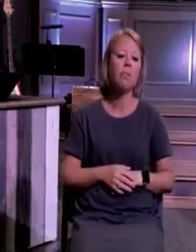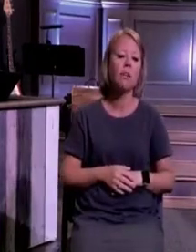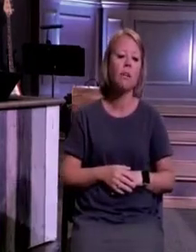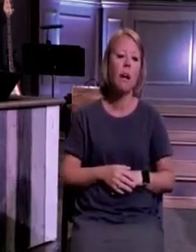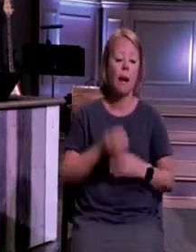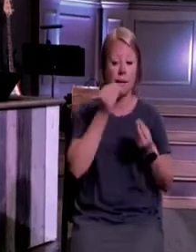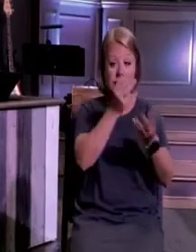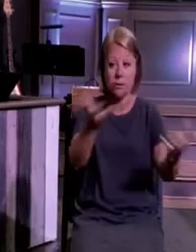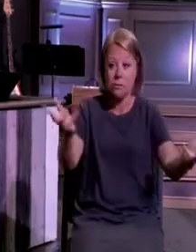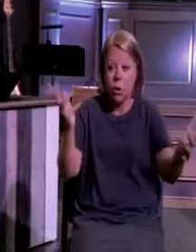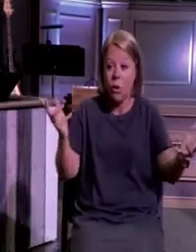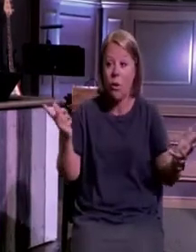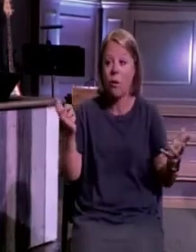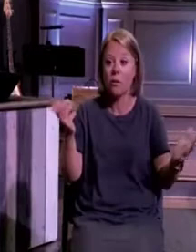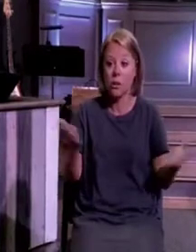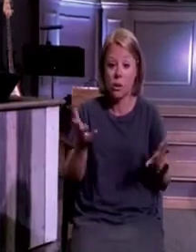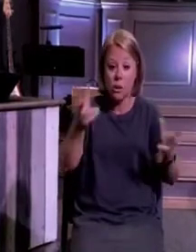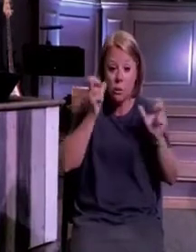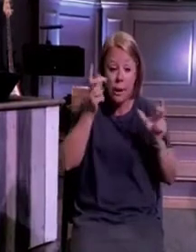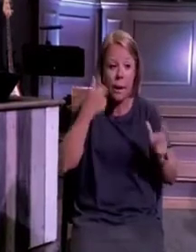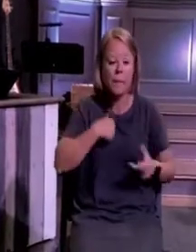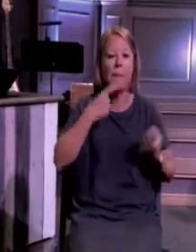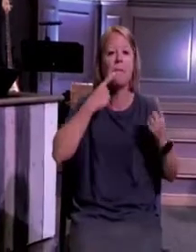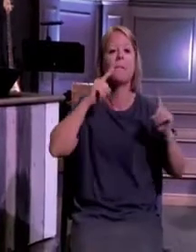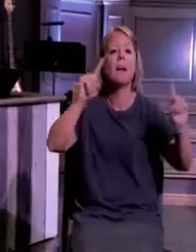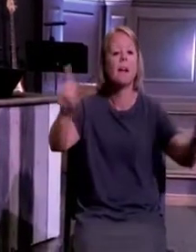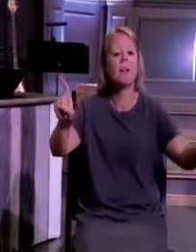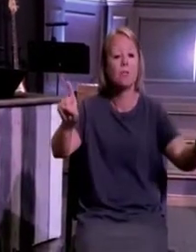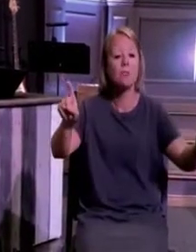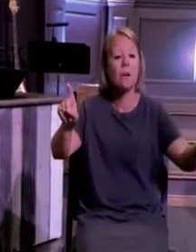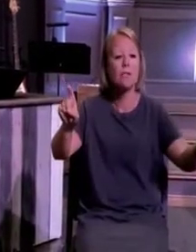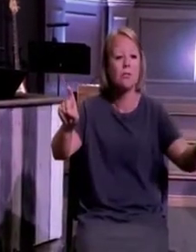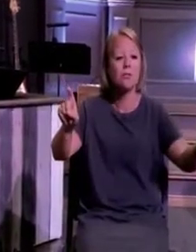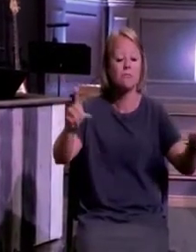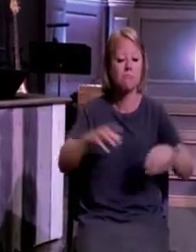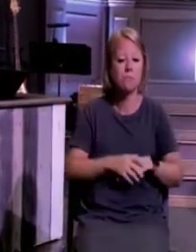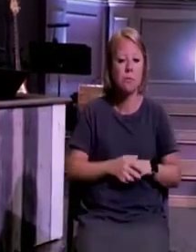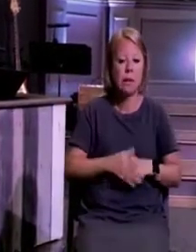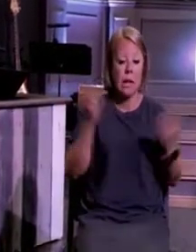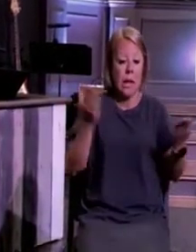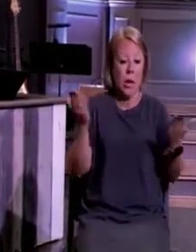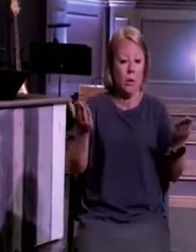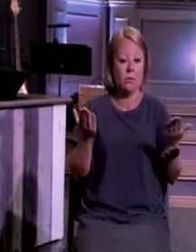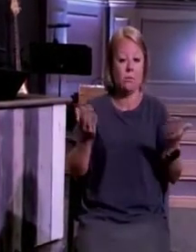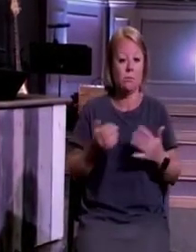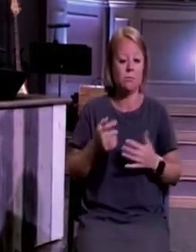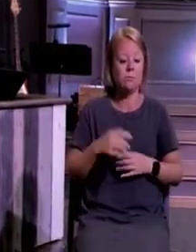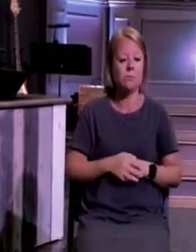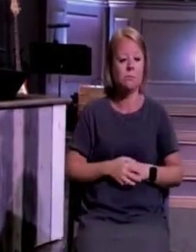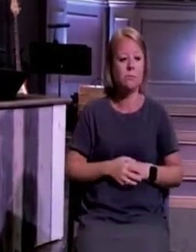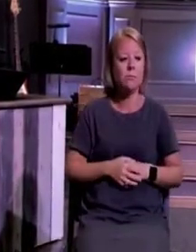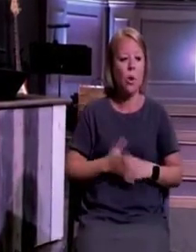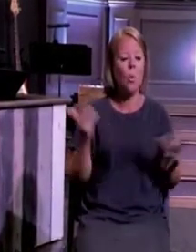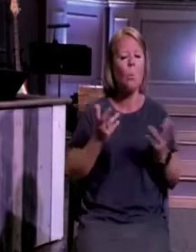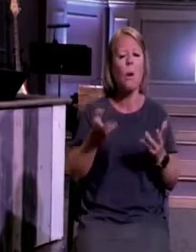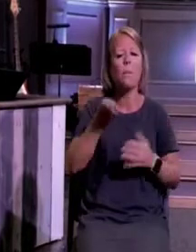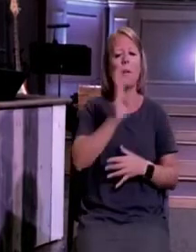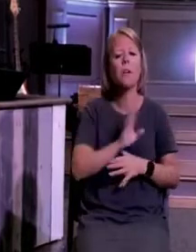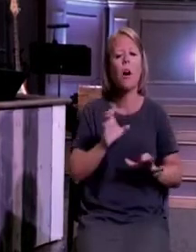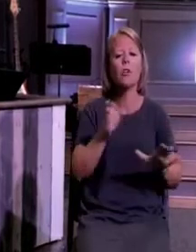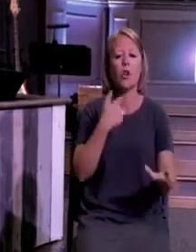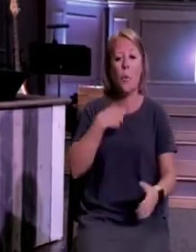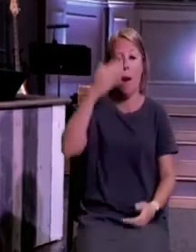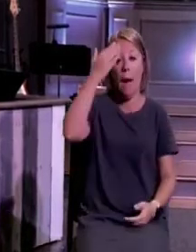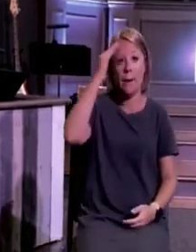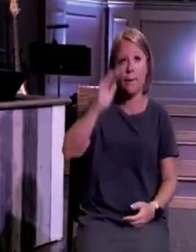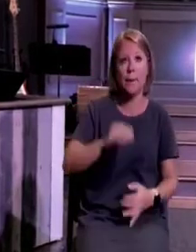you, here we are. Did you hear me? The declaration has been made. Here we are. What will God do? I don't